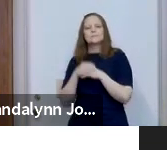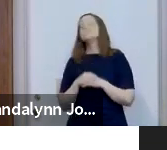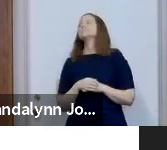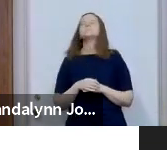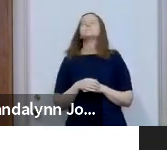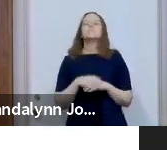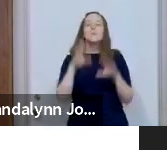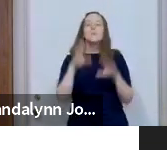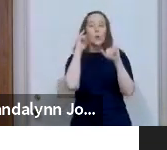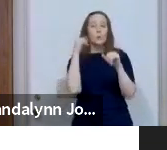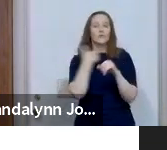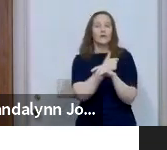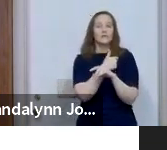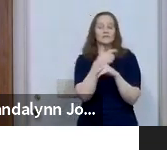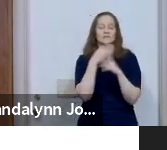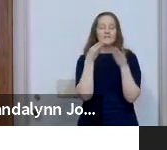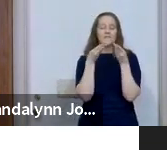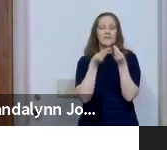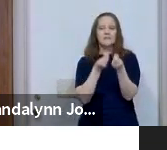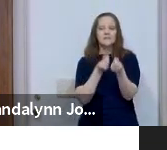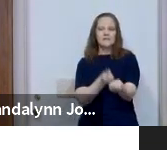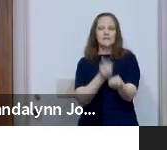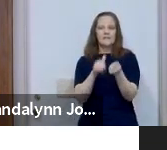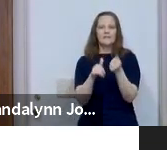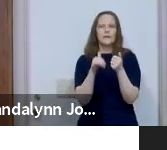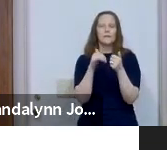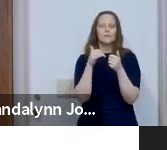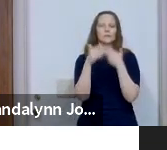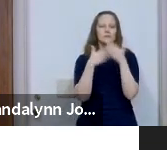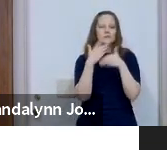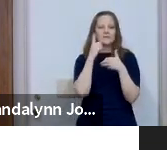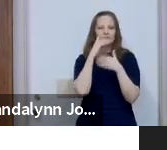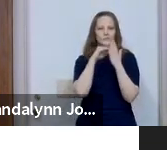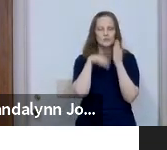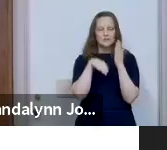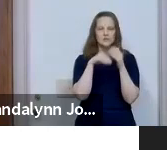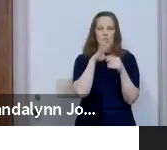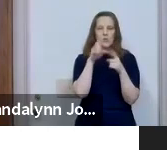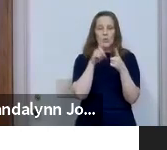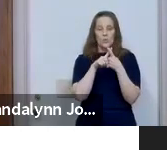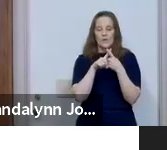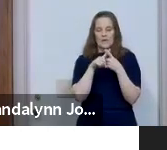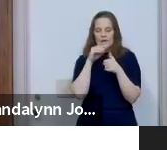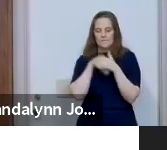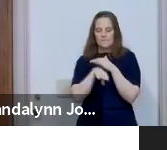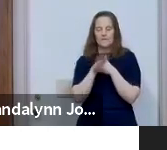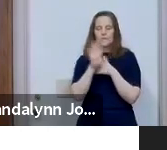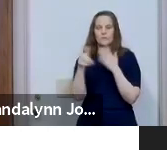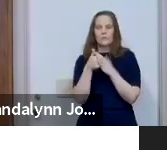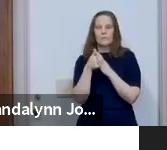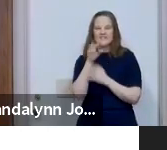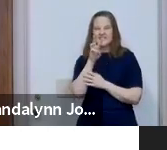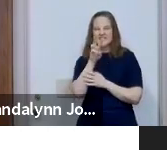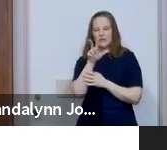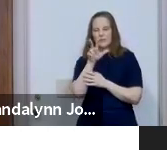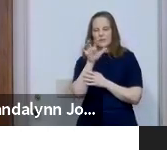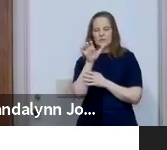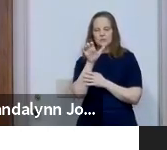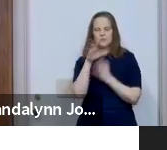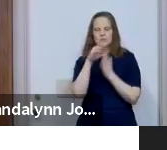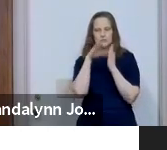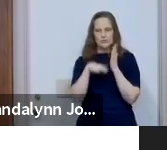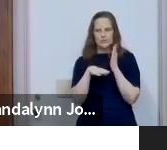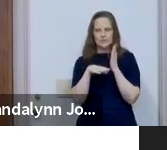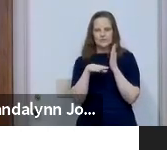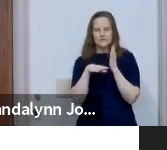is for us to phase in that process for students so that once they move in with all probably about 6,300 students